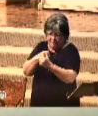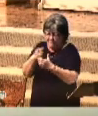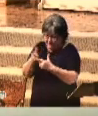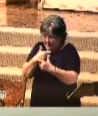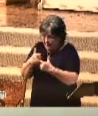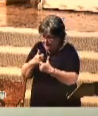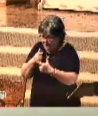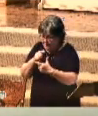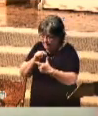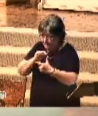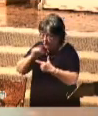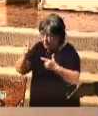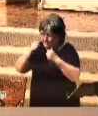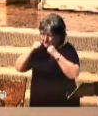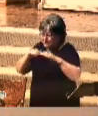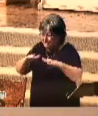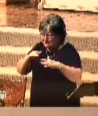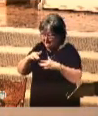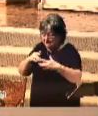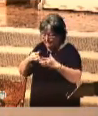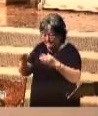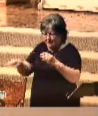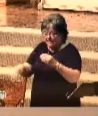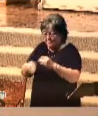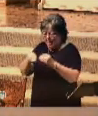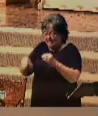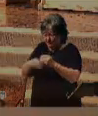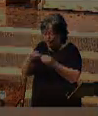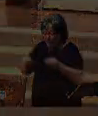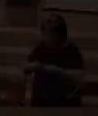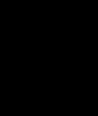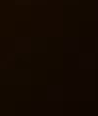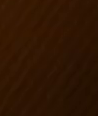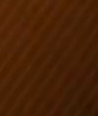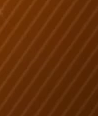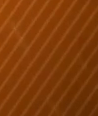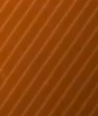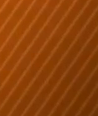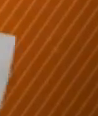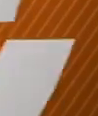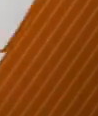all these things shall be added unto you. Heavenly Father.